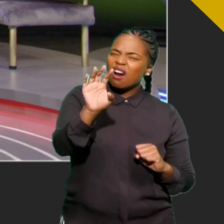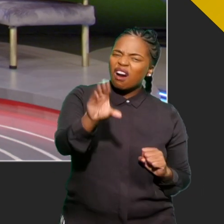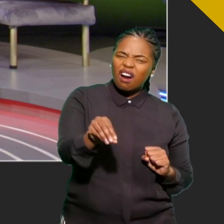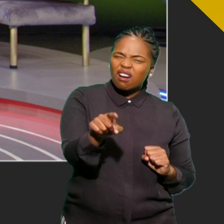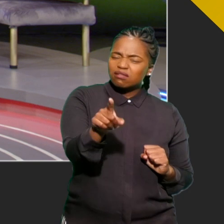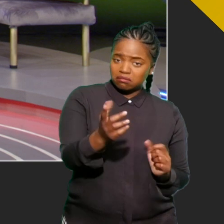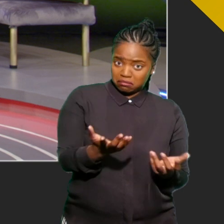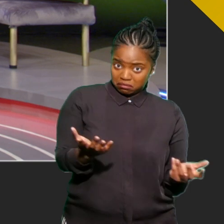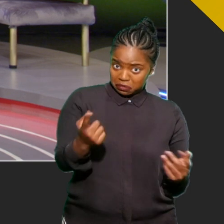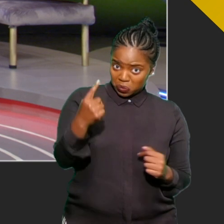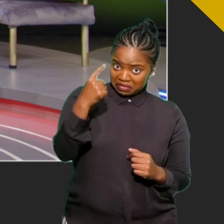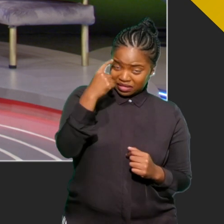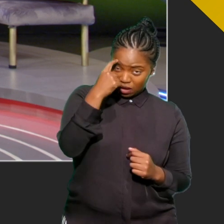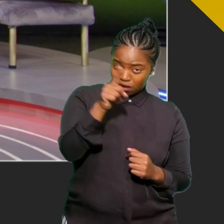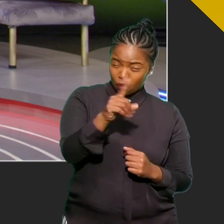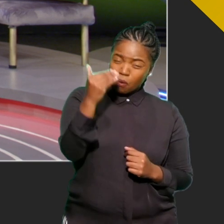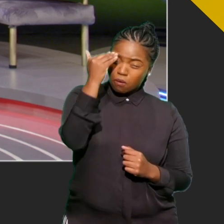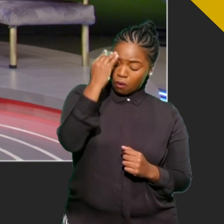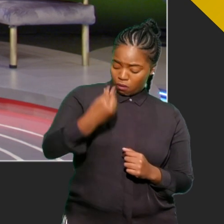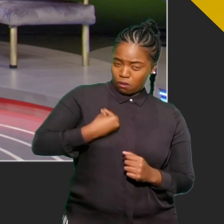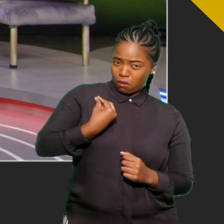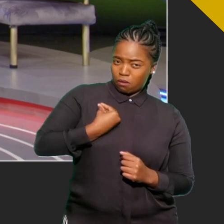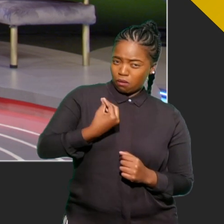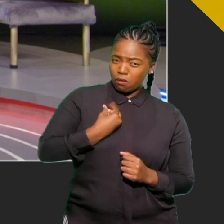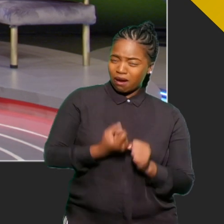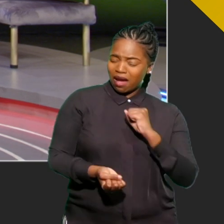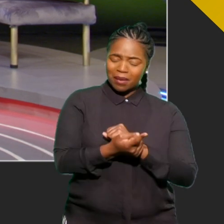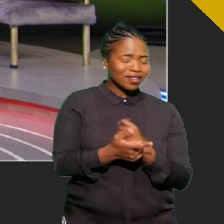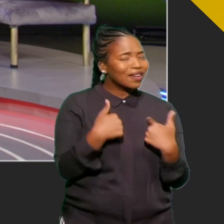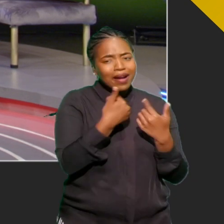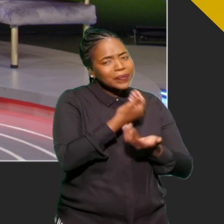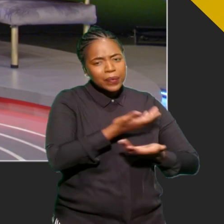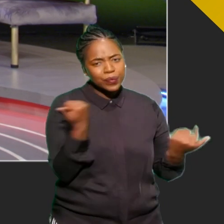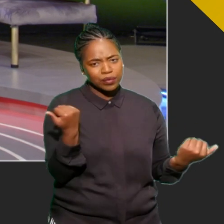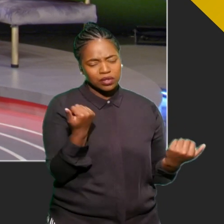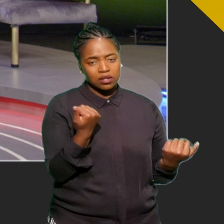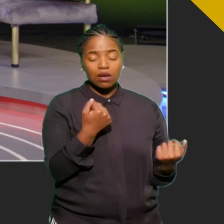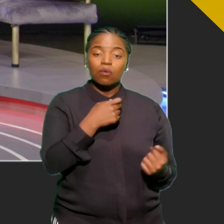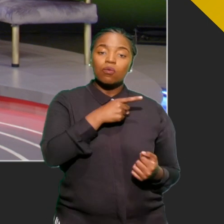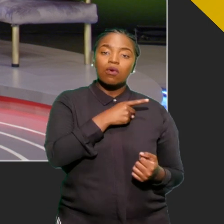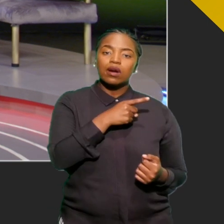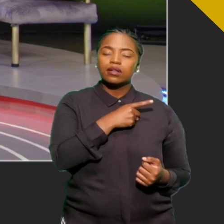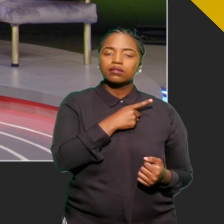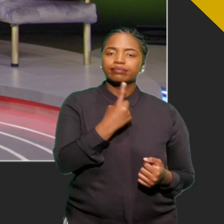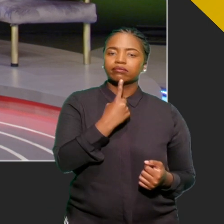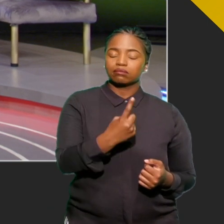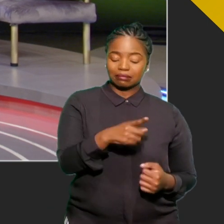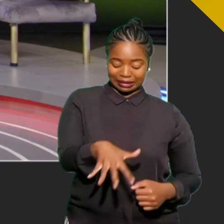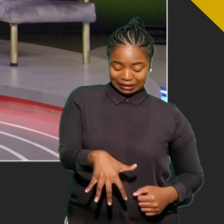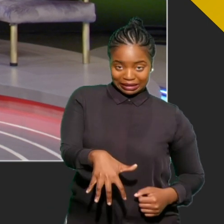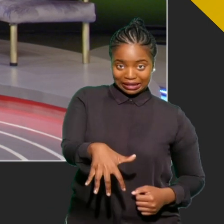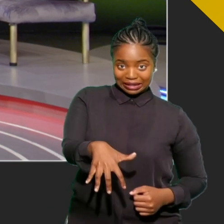Nicolette, do you think we know what young girls go through? Don't. I think remoto bari is